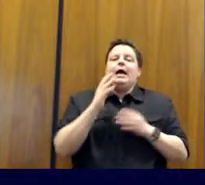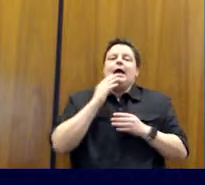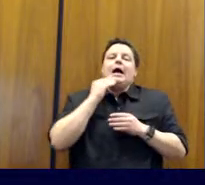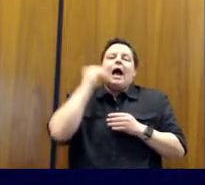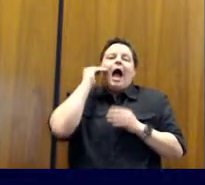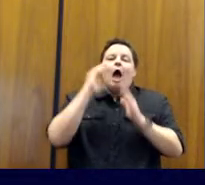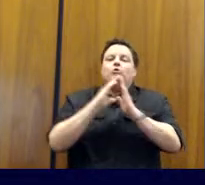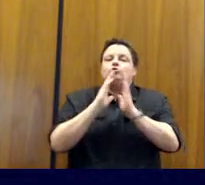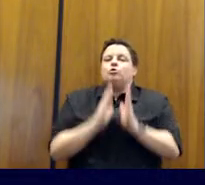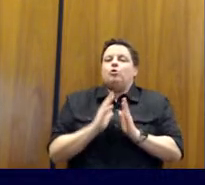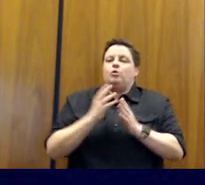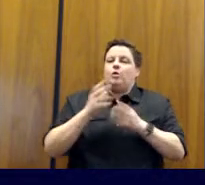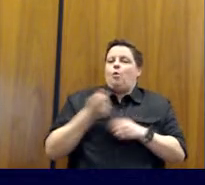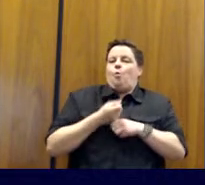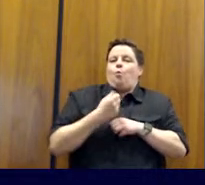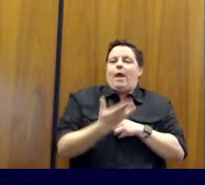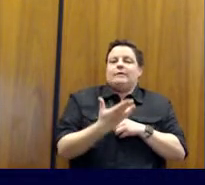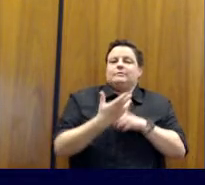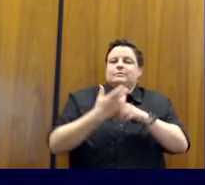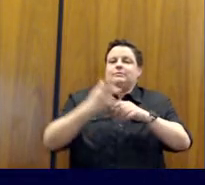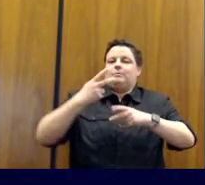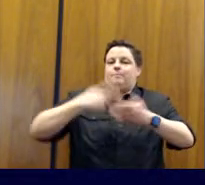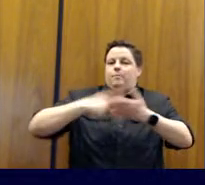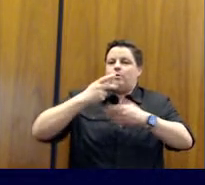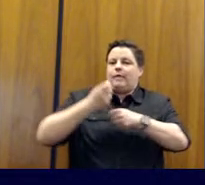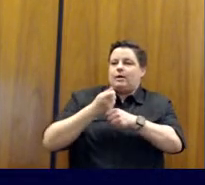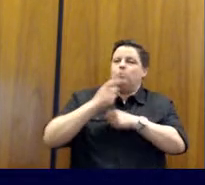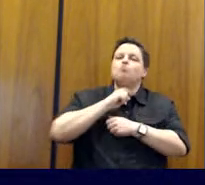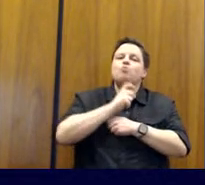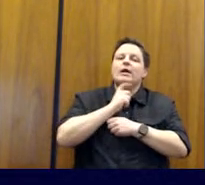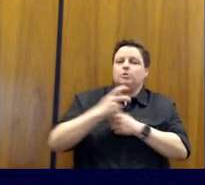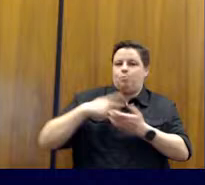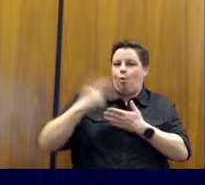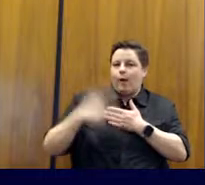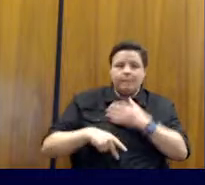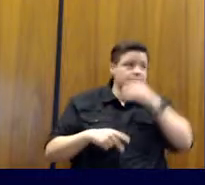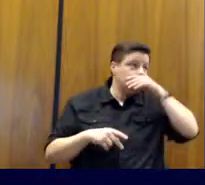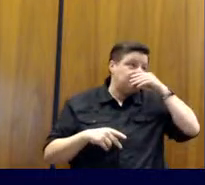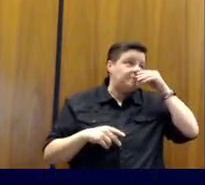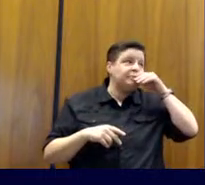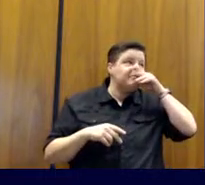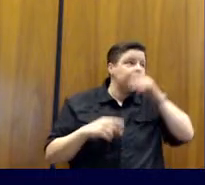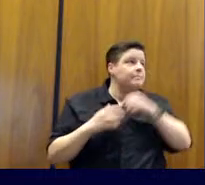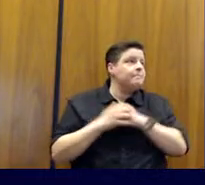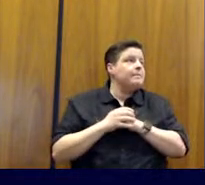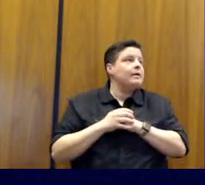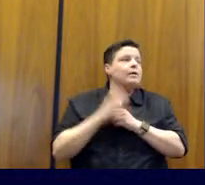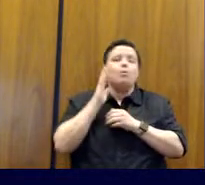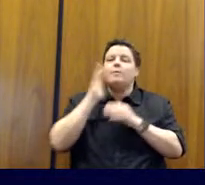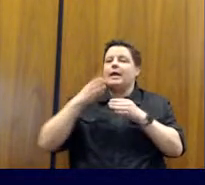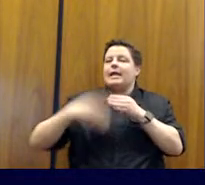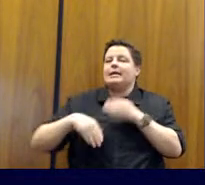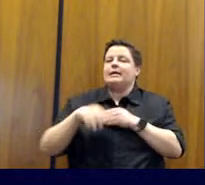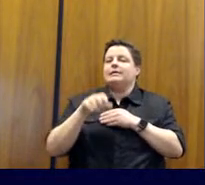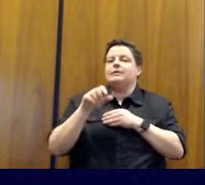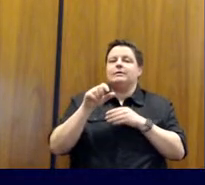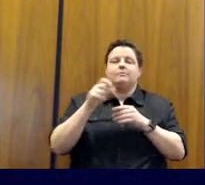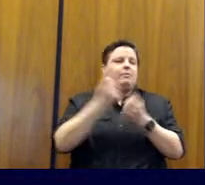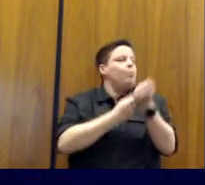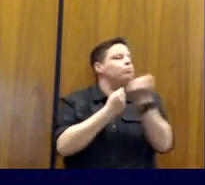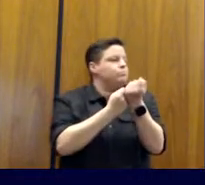Collection Program. The cost for this agreement will be paid from account number 872, ending in 006.